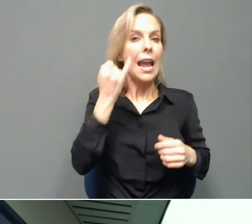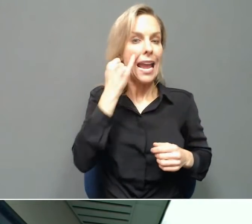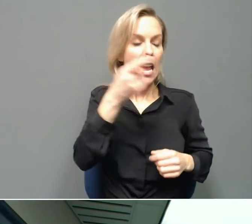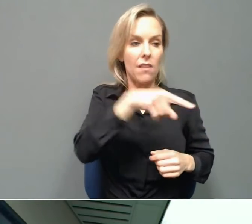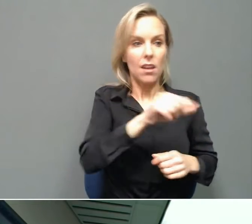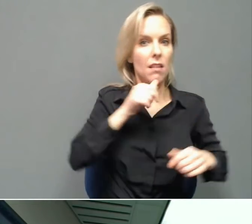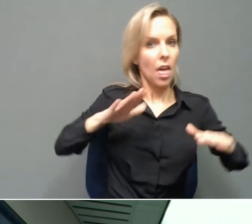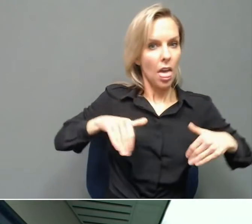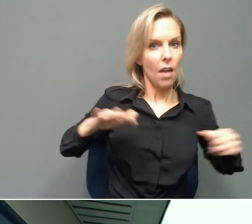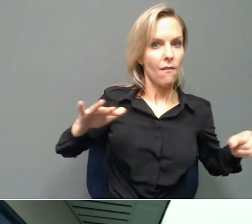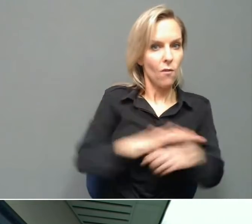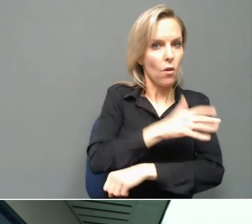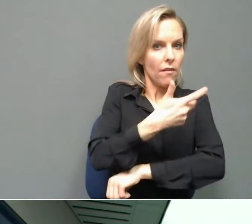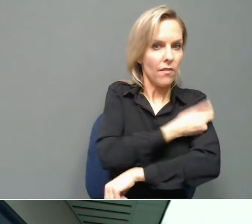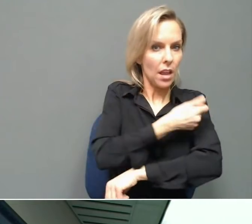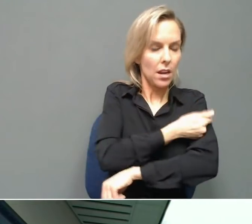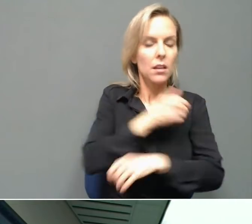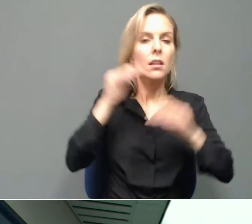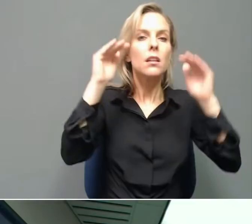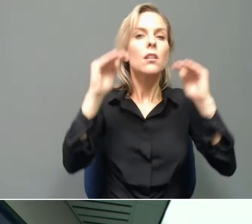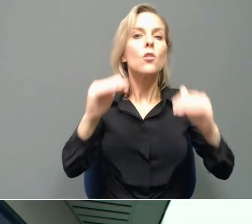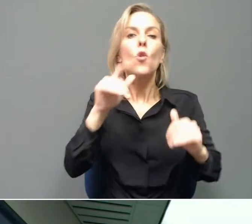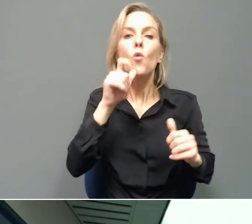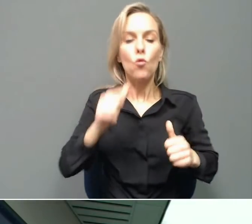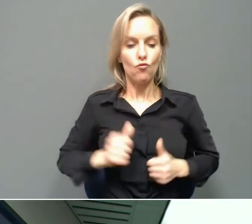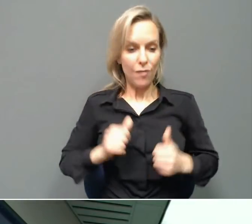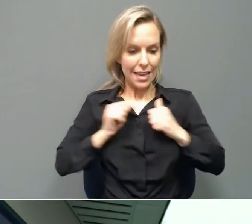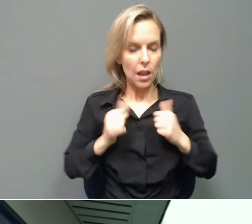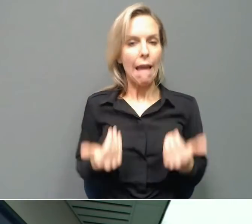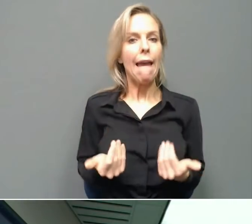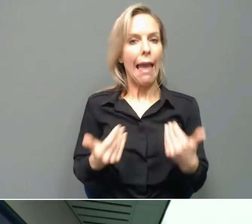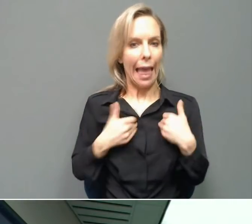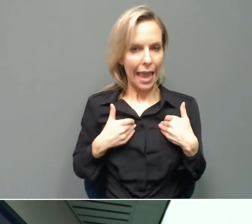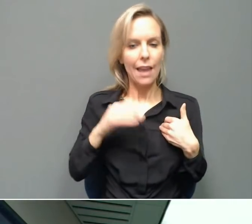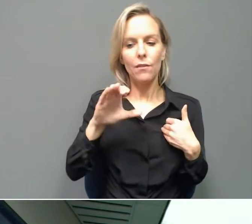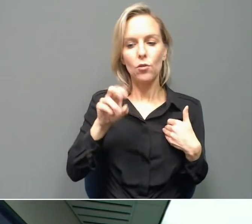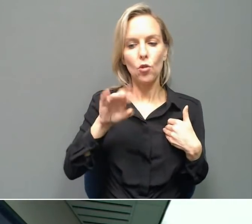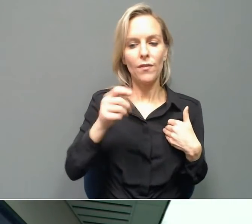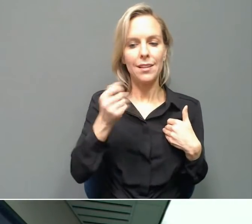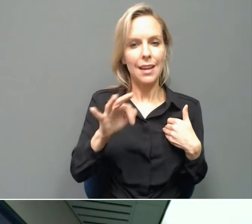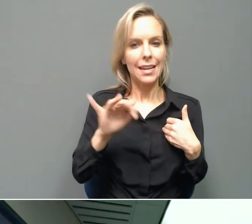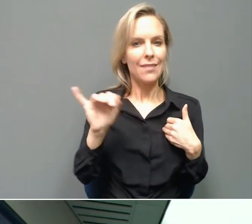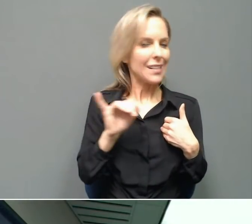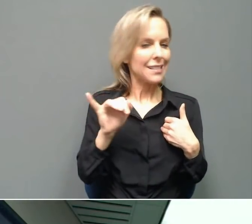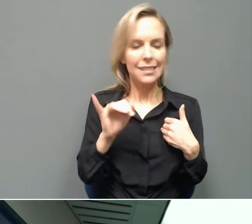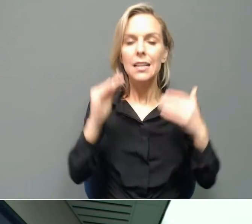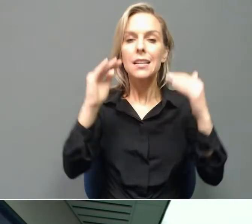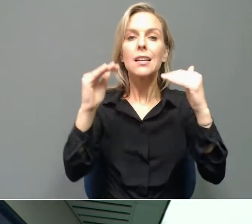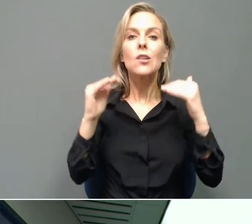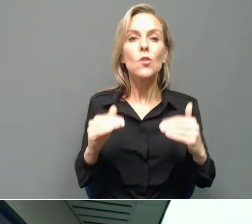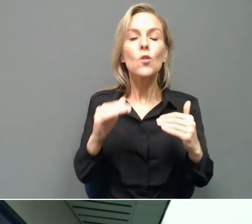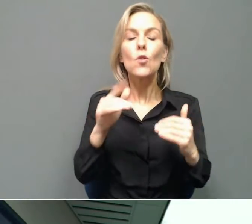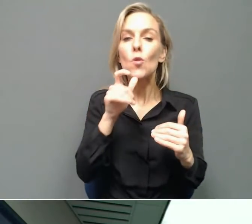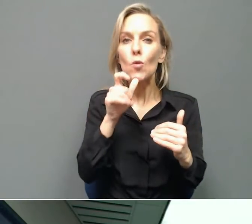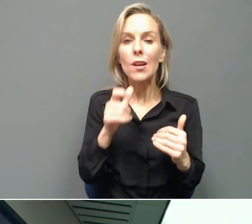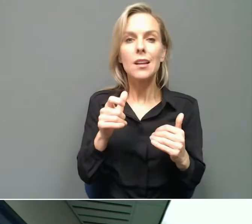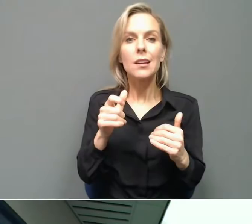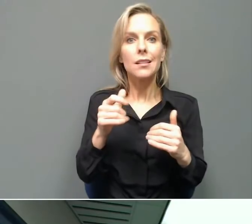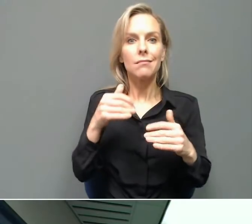residents who have confirmed active COVID-19 infections. And lastly, residents that are currently in